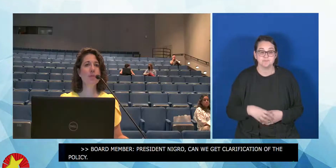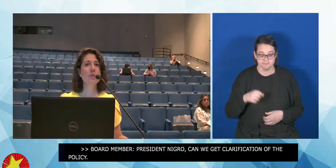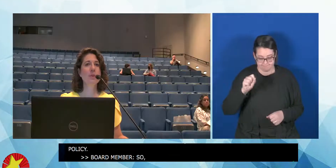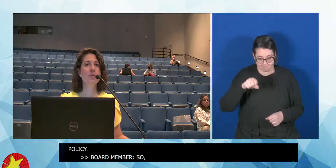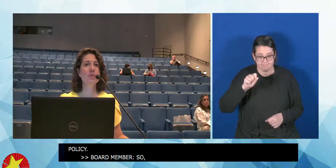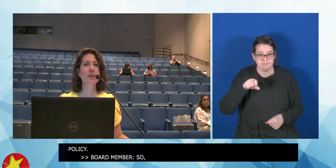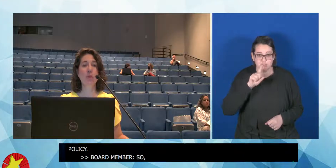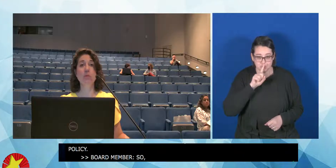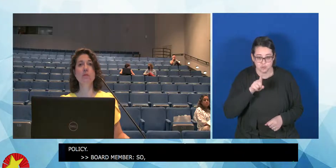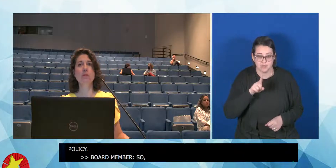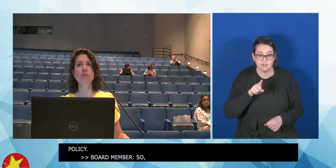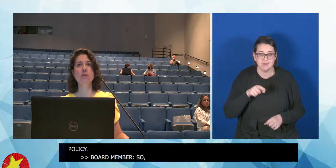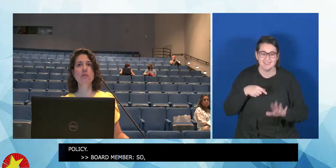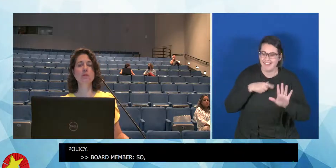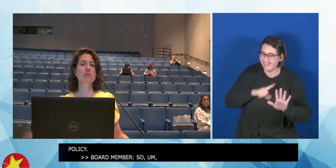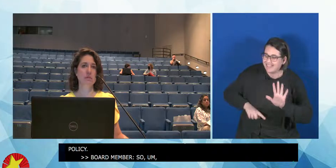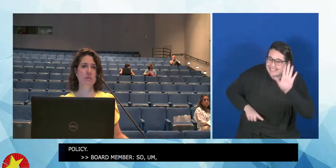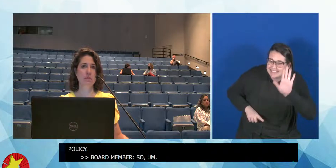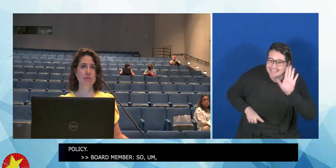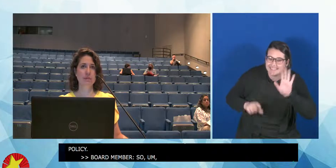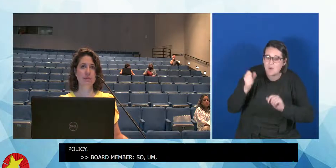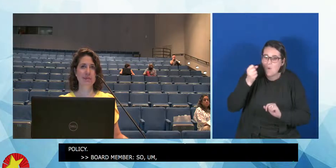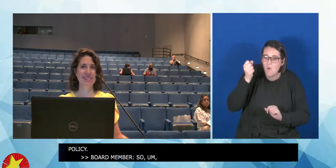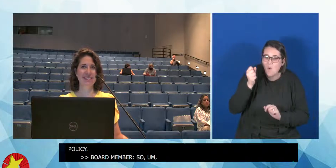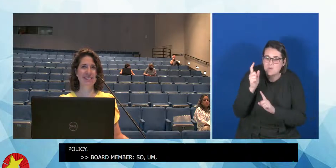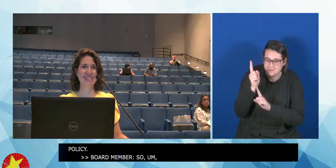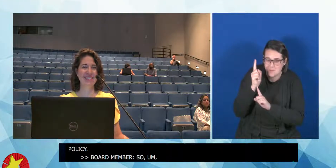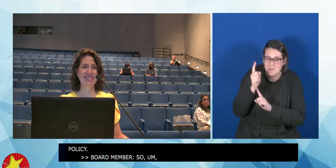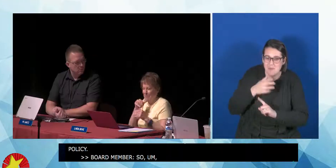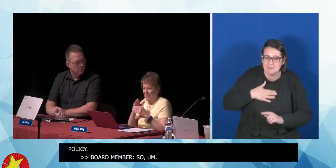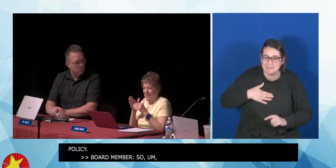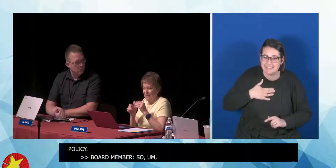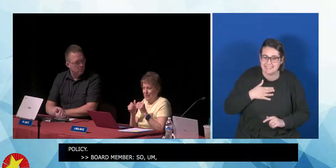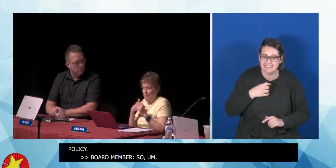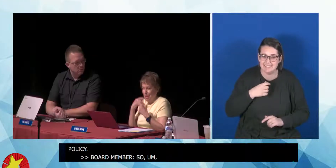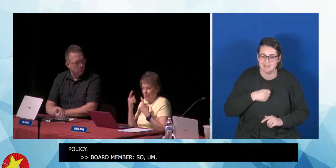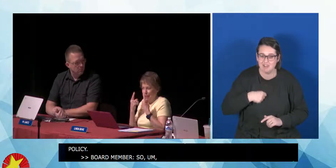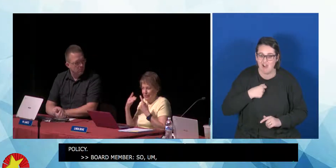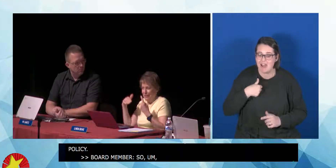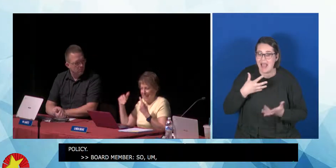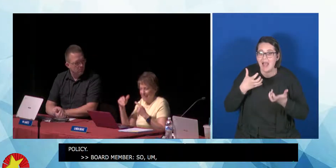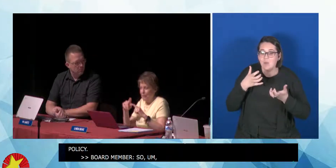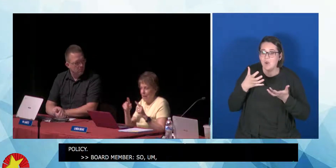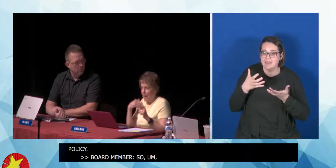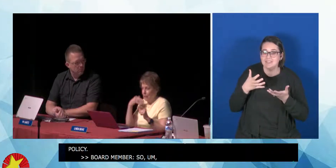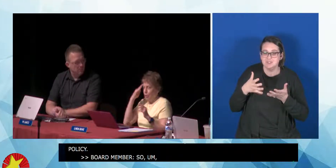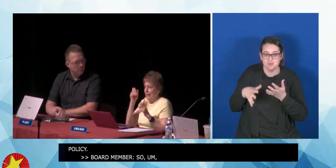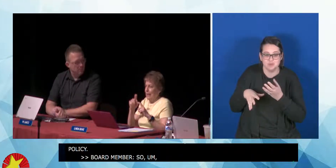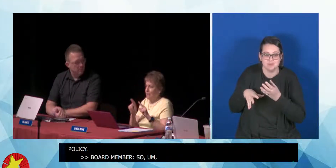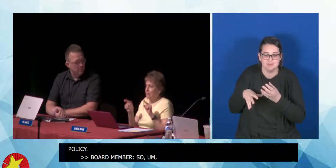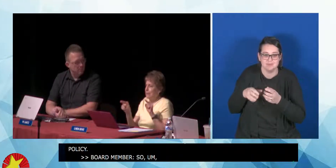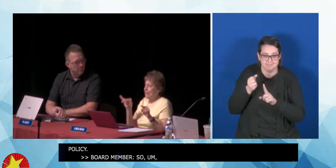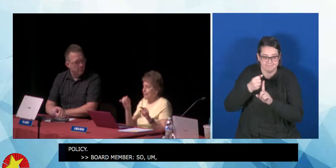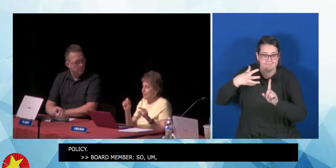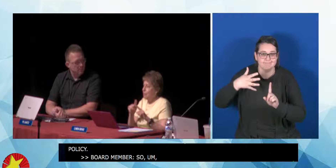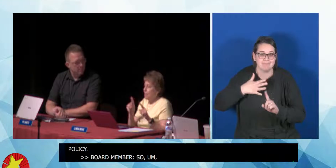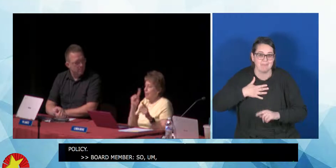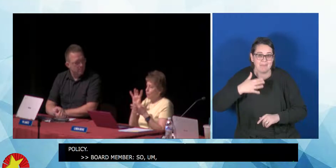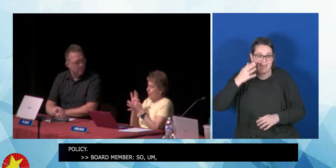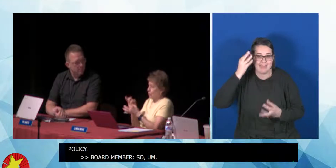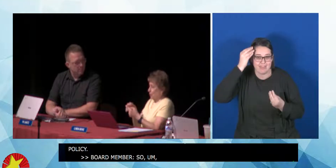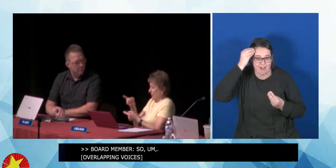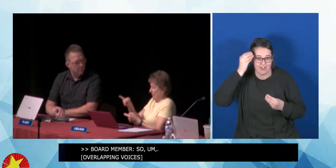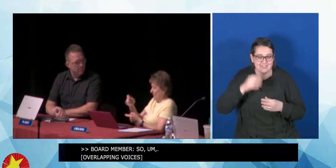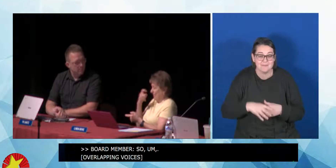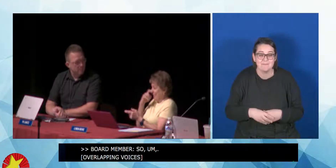Board Member Bowe. Oh. Sorry, one second, Ms. Murphy, just a moment. Sorry, I wanted to expand on my thought.